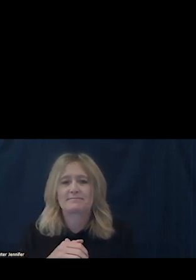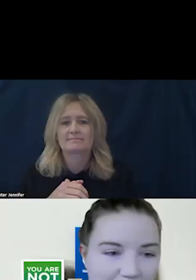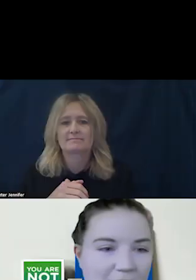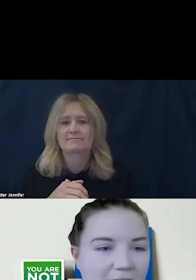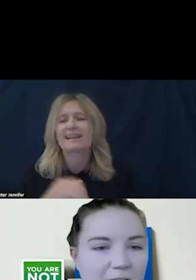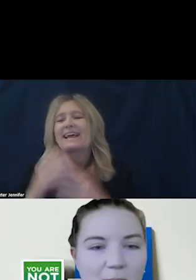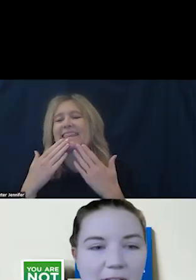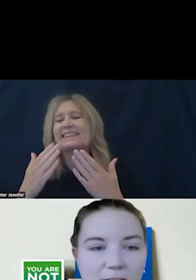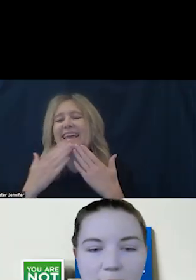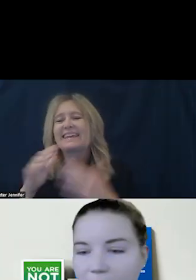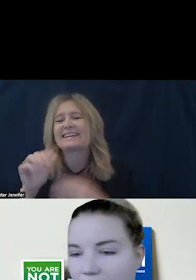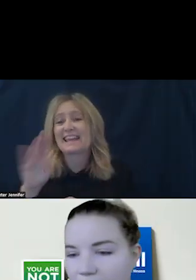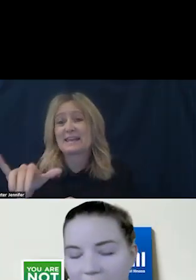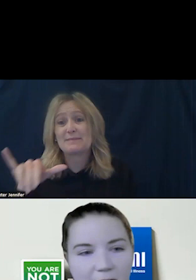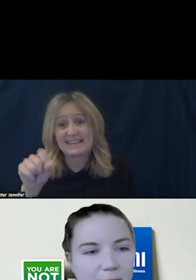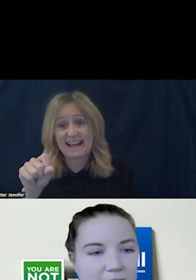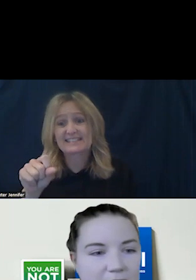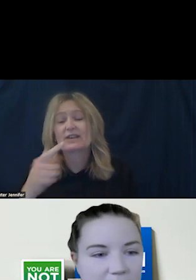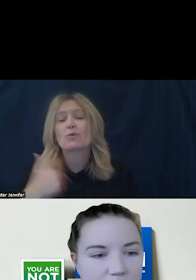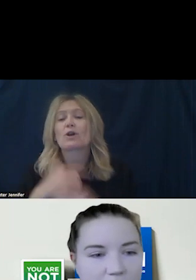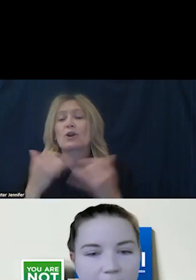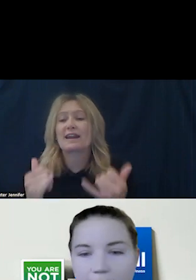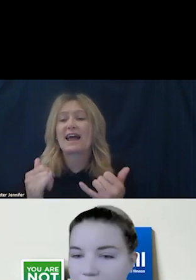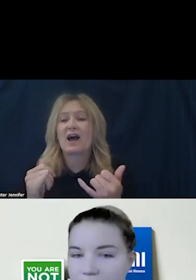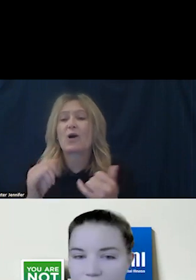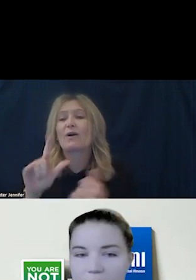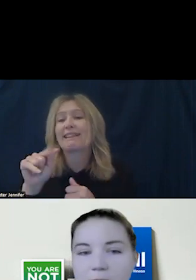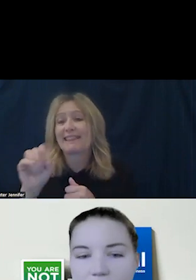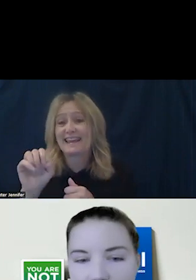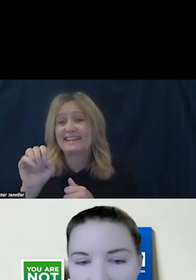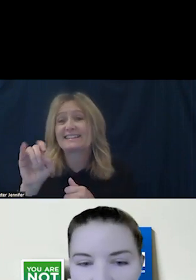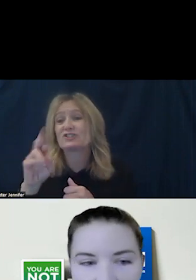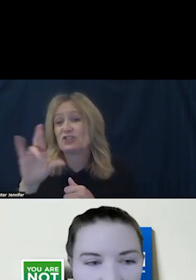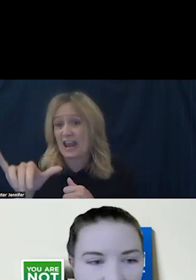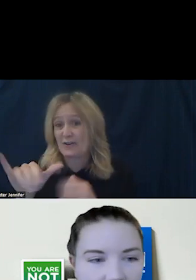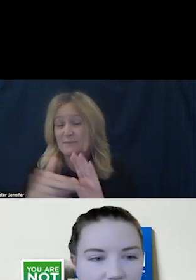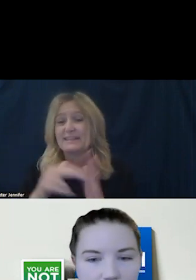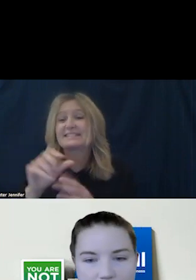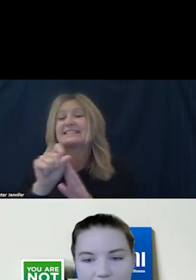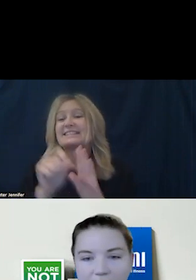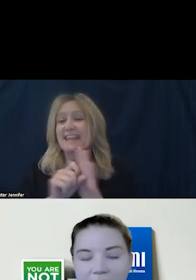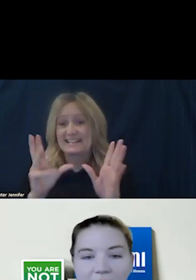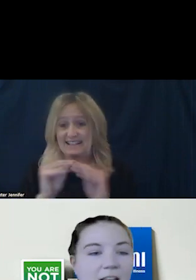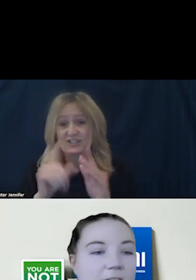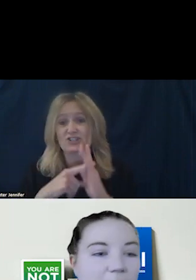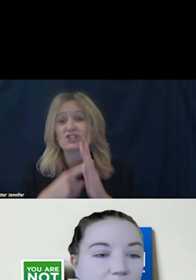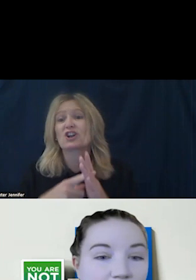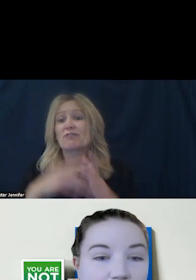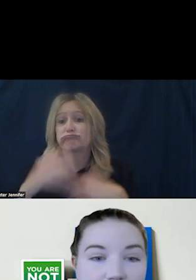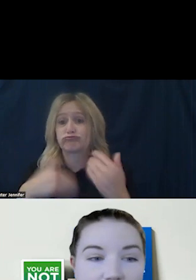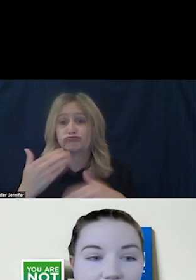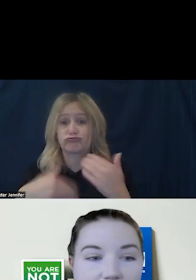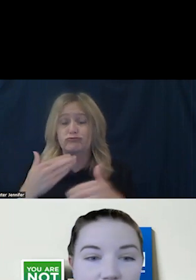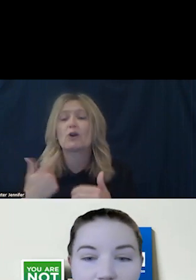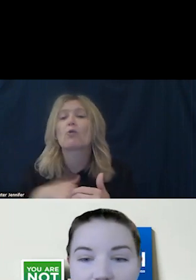Thanks, Amy. Yeah, so we are now in late January, which essentially means state sessions are in full swing. And